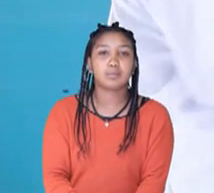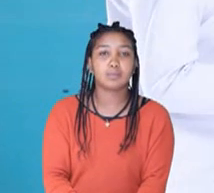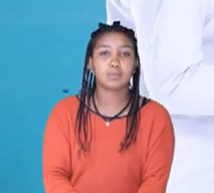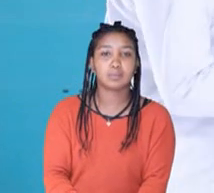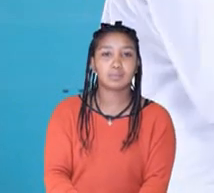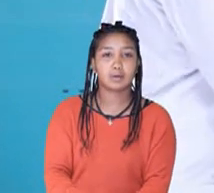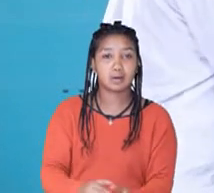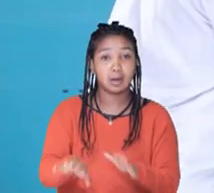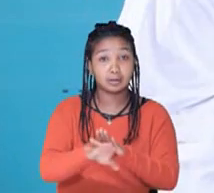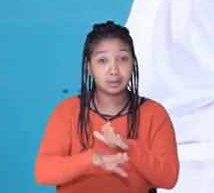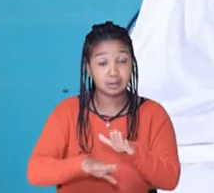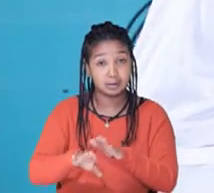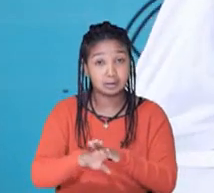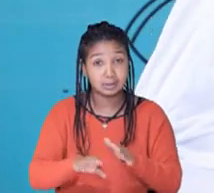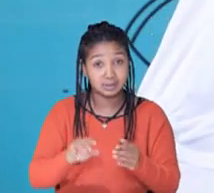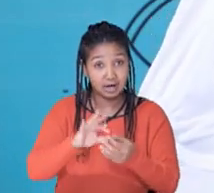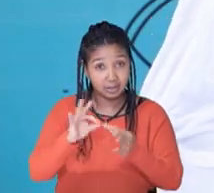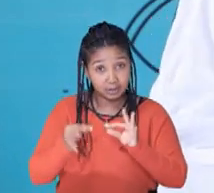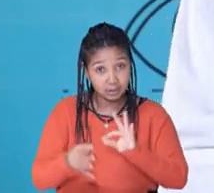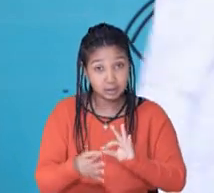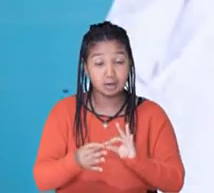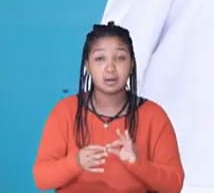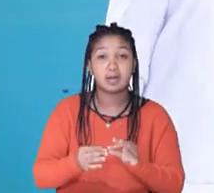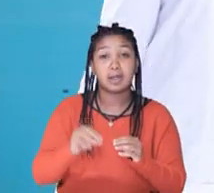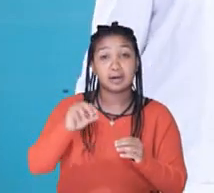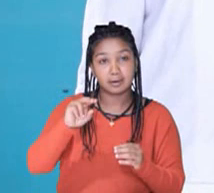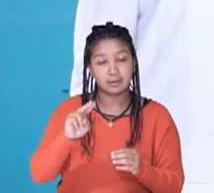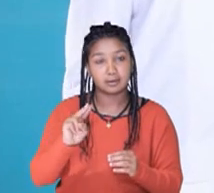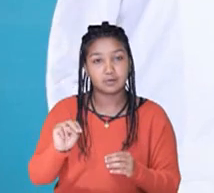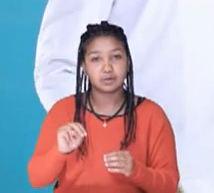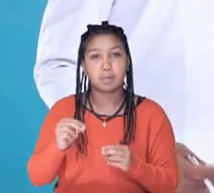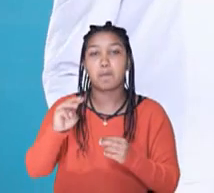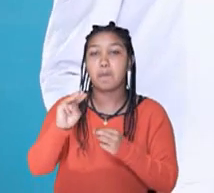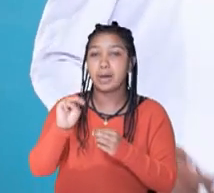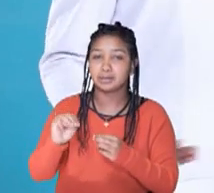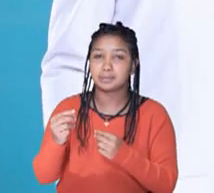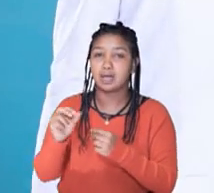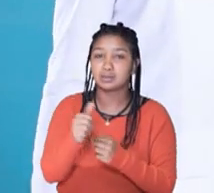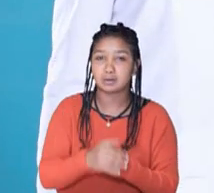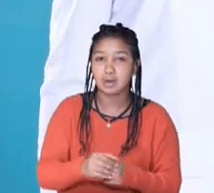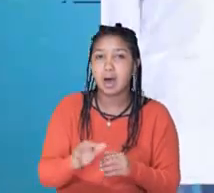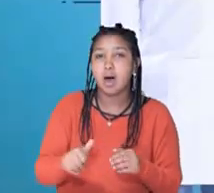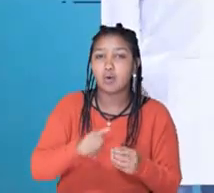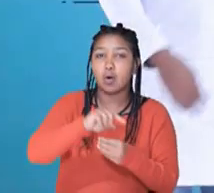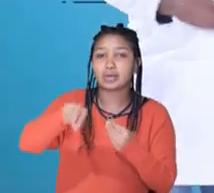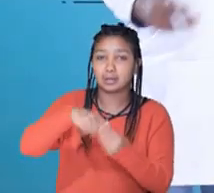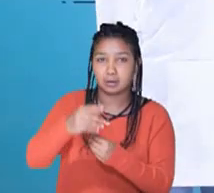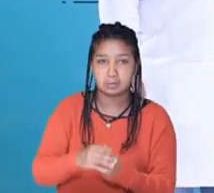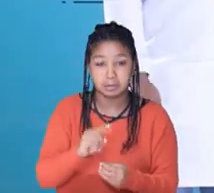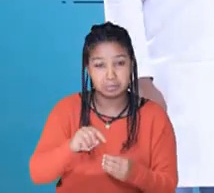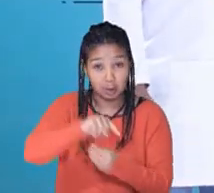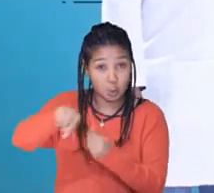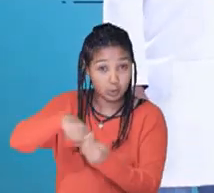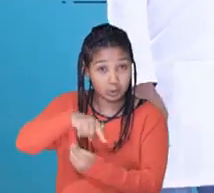Under translational dynamics, net force is mass times acceleration. How about for rotating object? If something